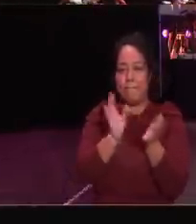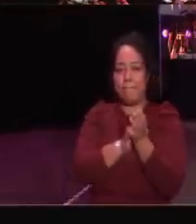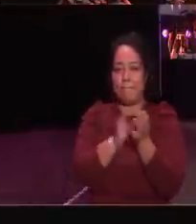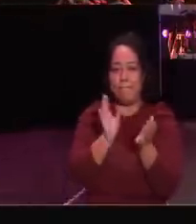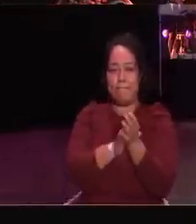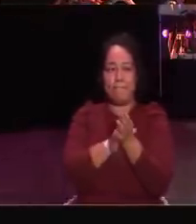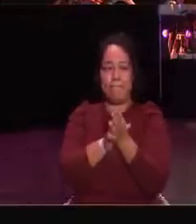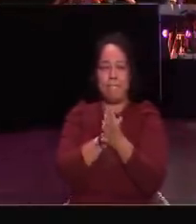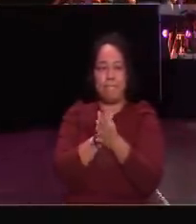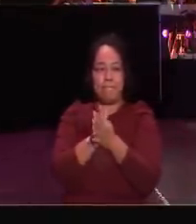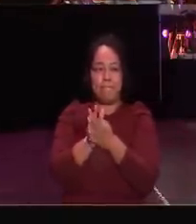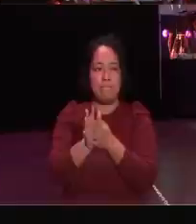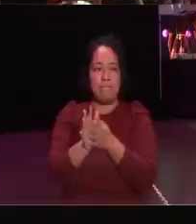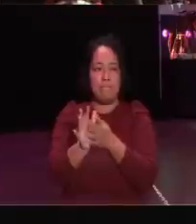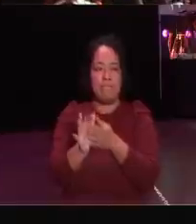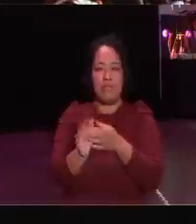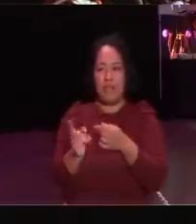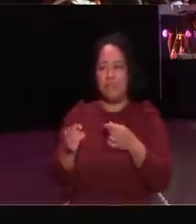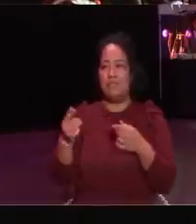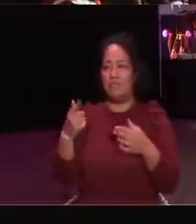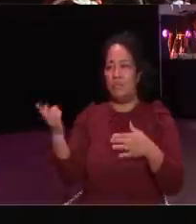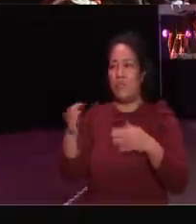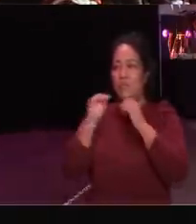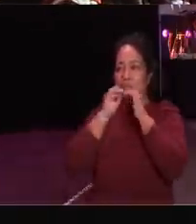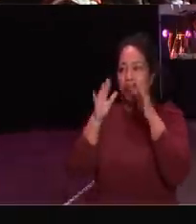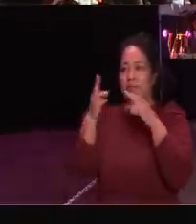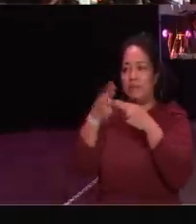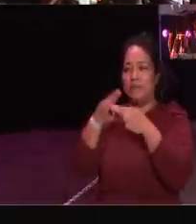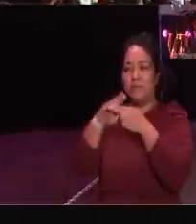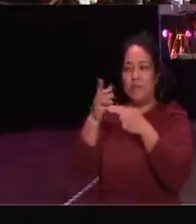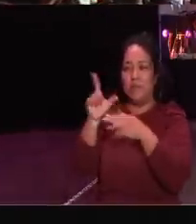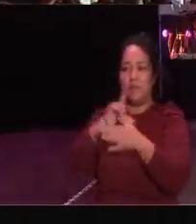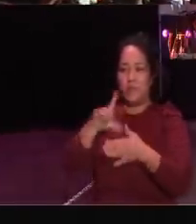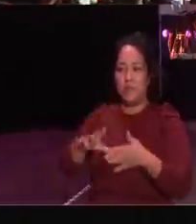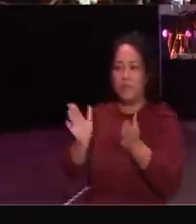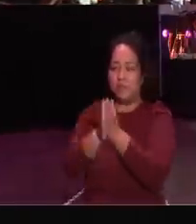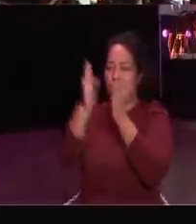Alguien bendiga el nombre de Someone bless the name of the Lord.